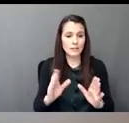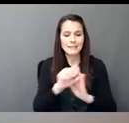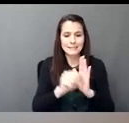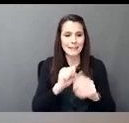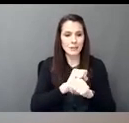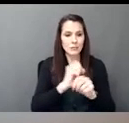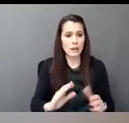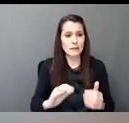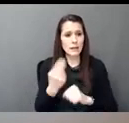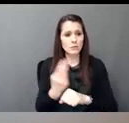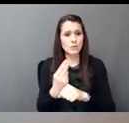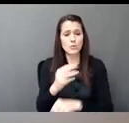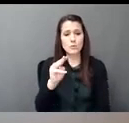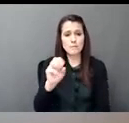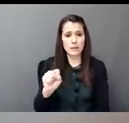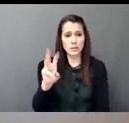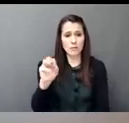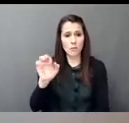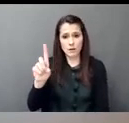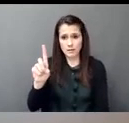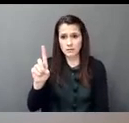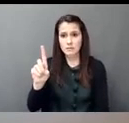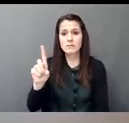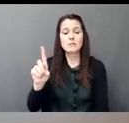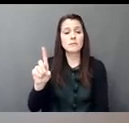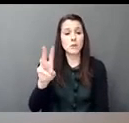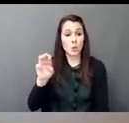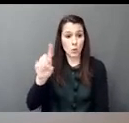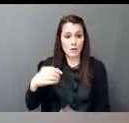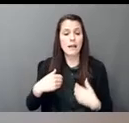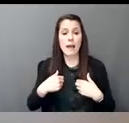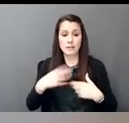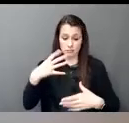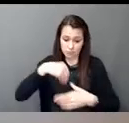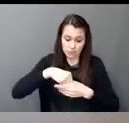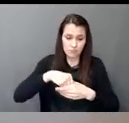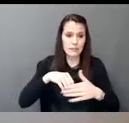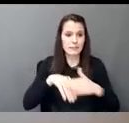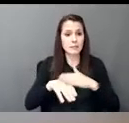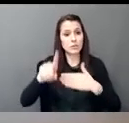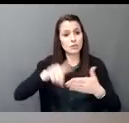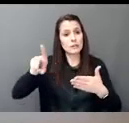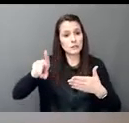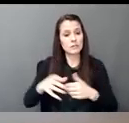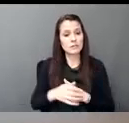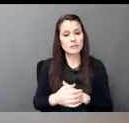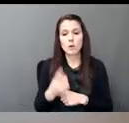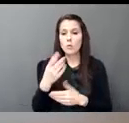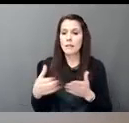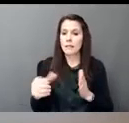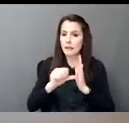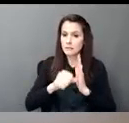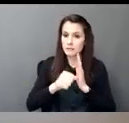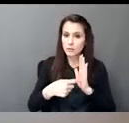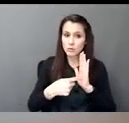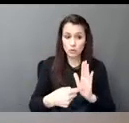Microsoft Word has a built-in accessibility checker. One of the things that I want to point out is this is